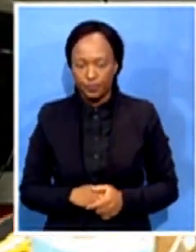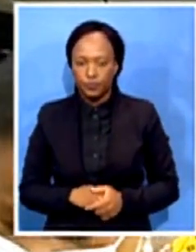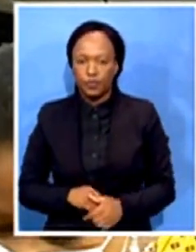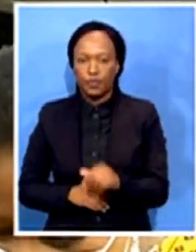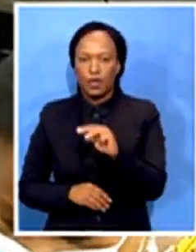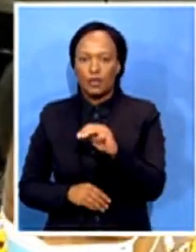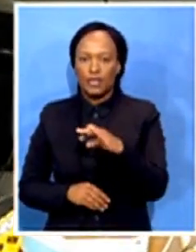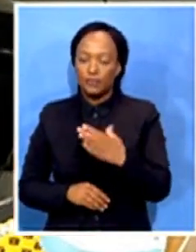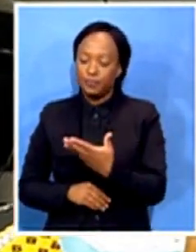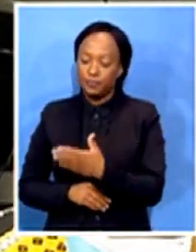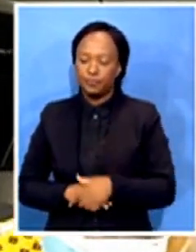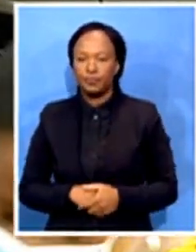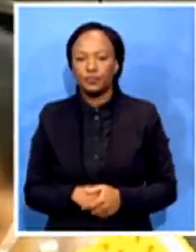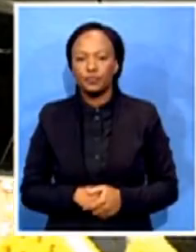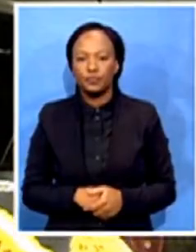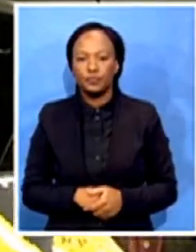On the